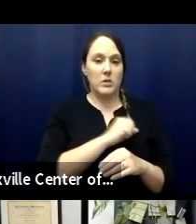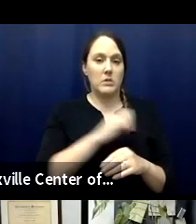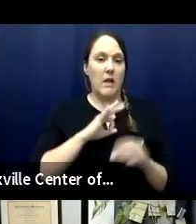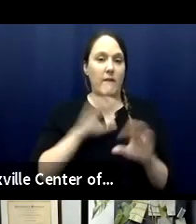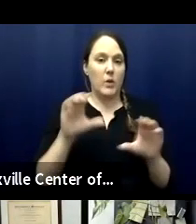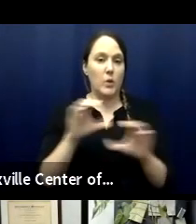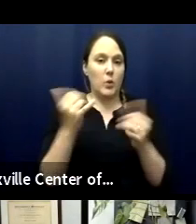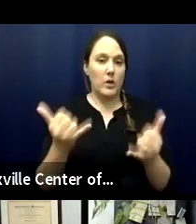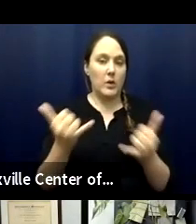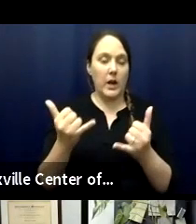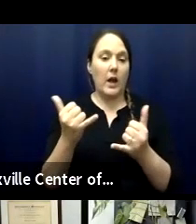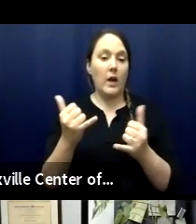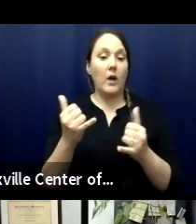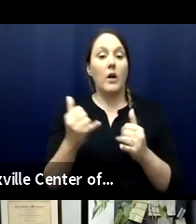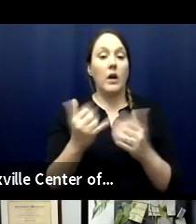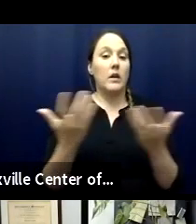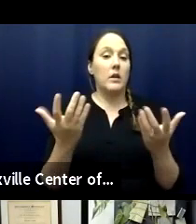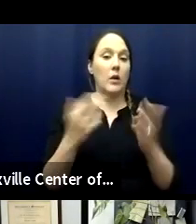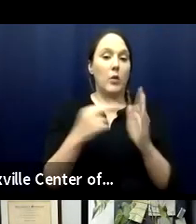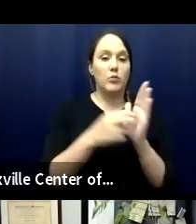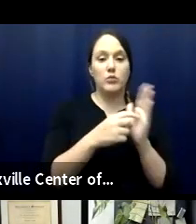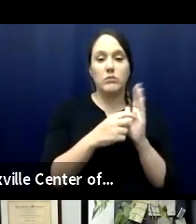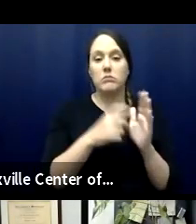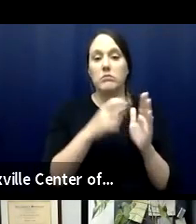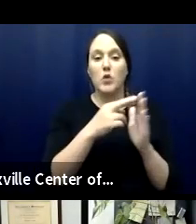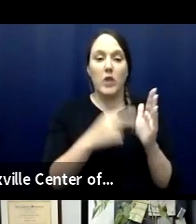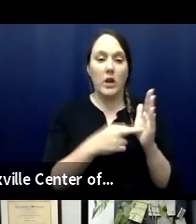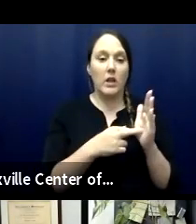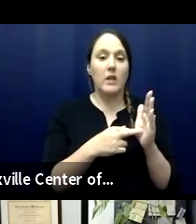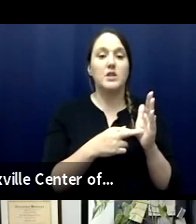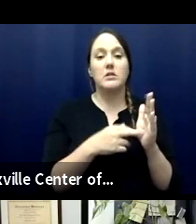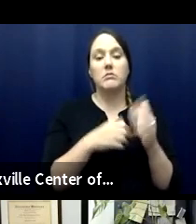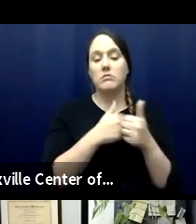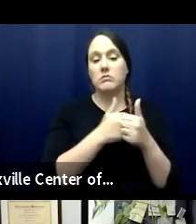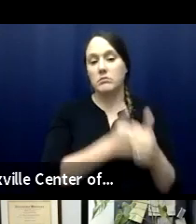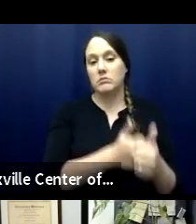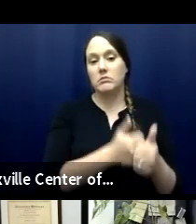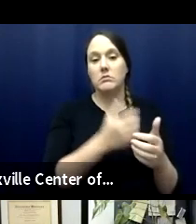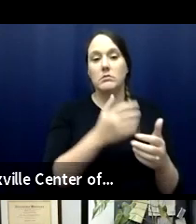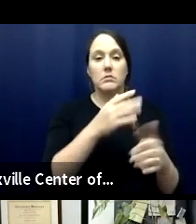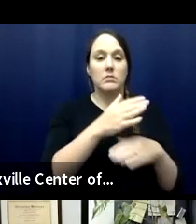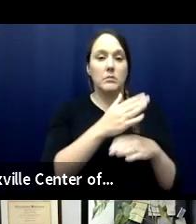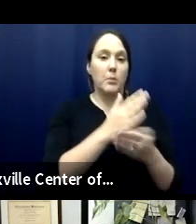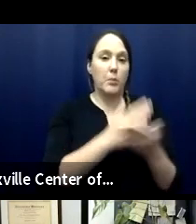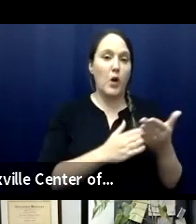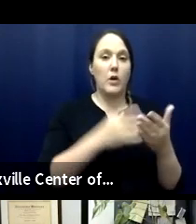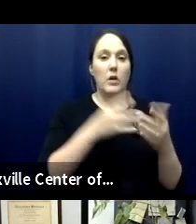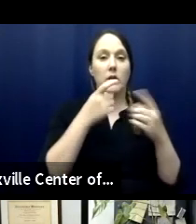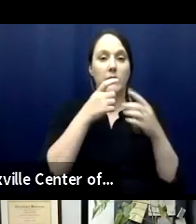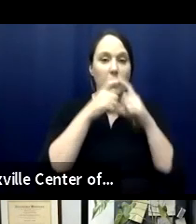time, as far as the regulatory or the compliance side of the mask mandate.